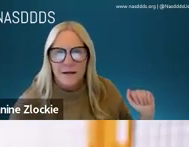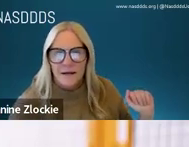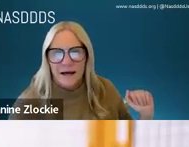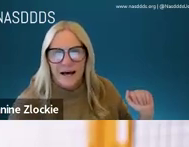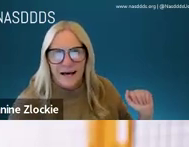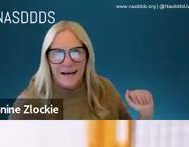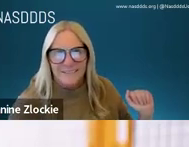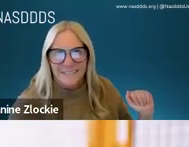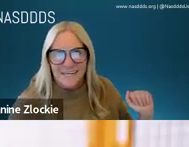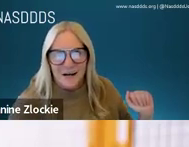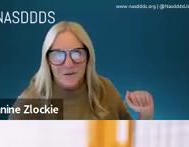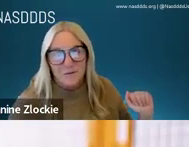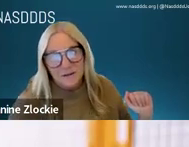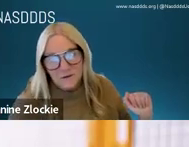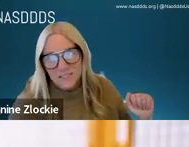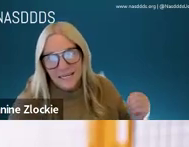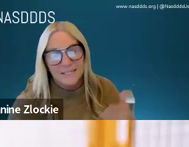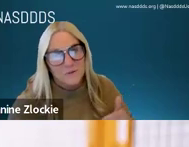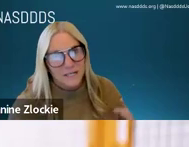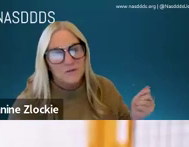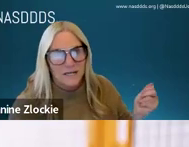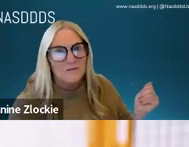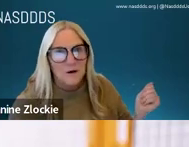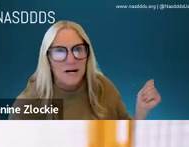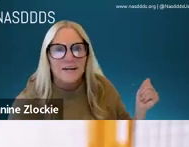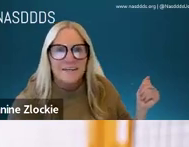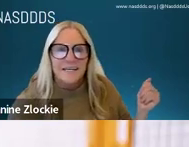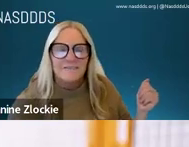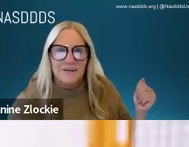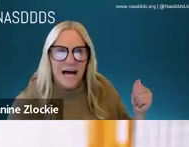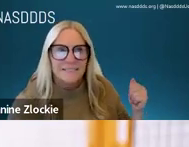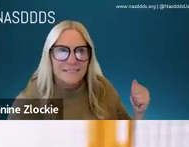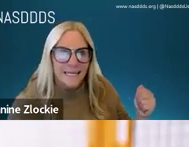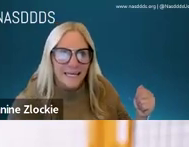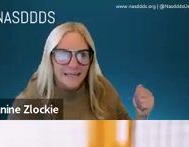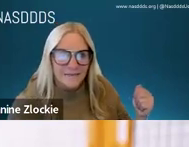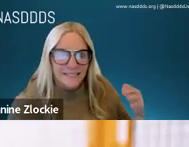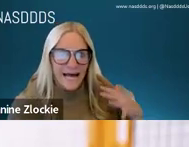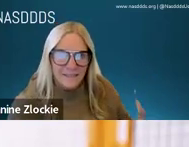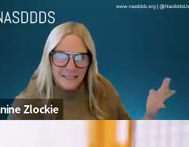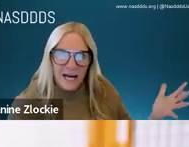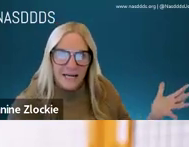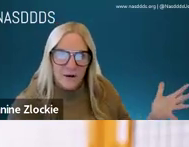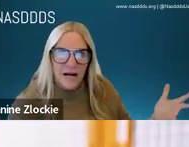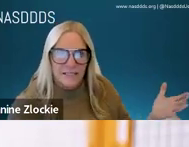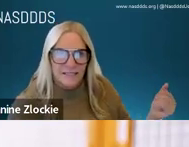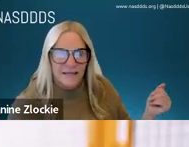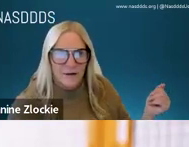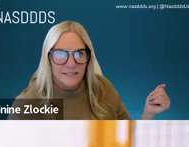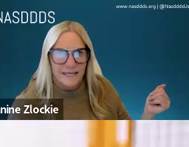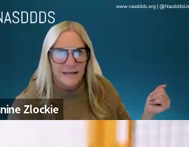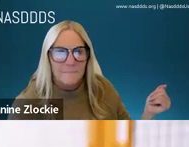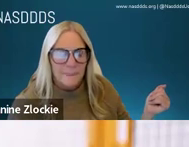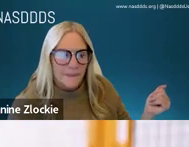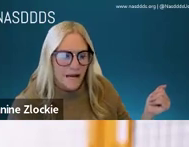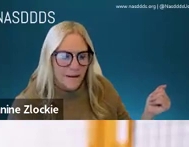So, you know, 2014 to 2024, if they're not seeing exactly the kind of progress that they